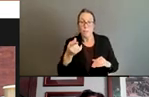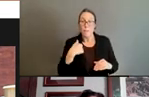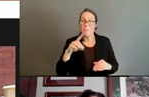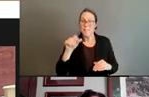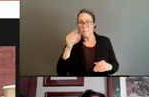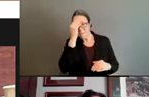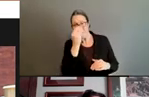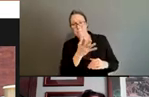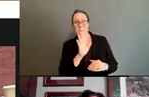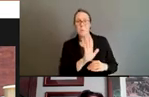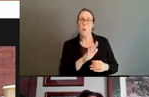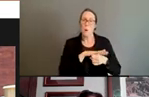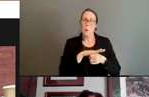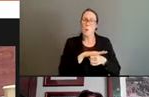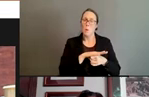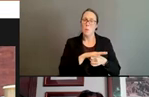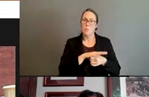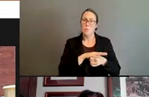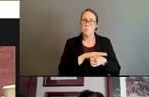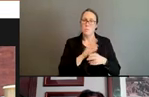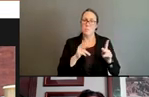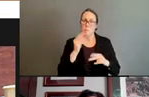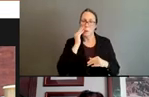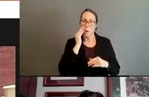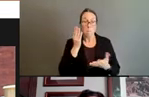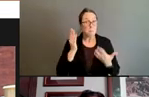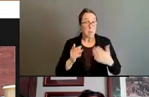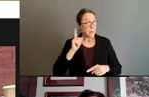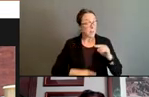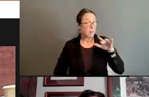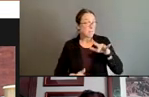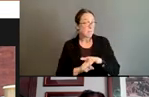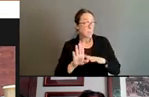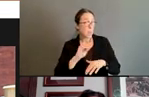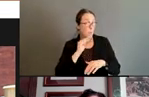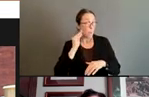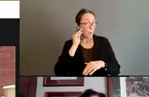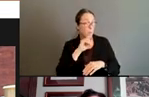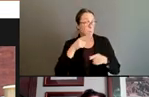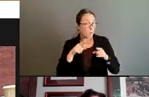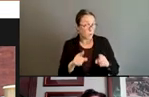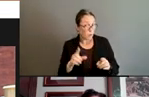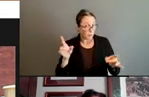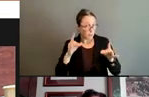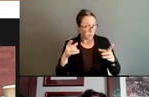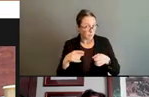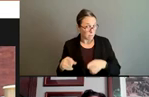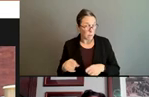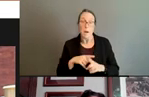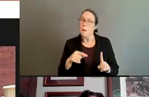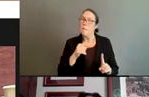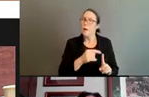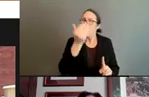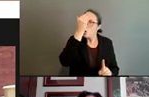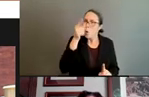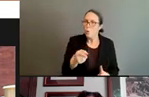You know, they may not be able to come to your home specifically during a disaster, but that they know that you're in the community,